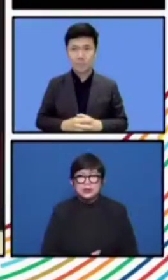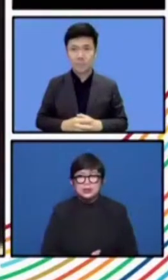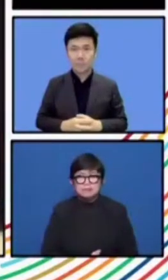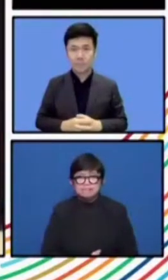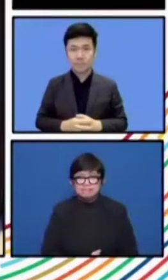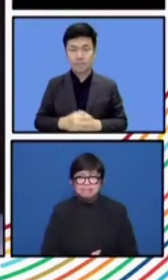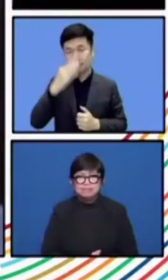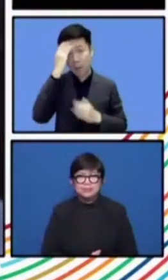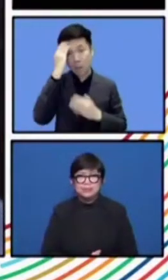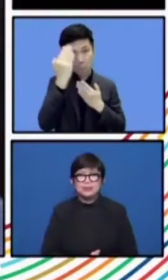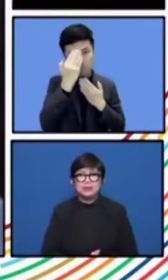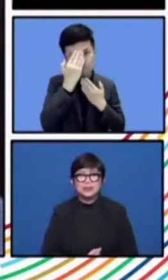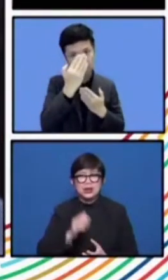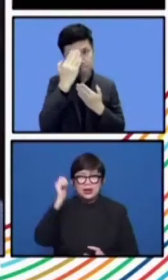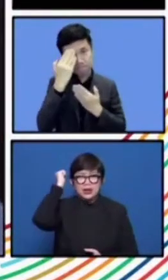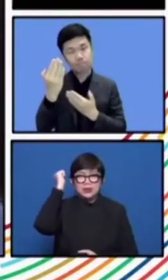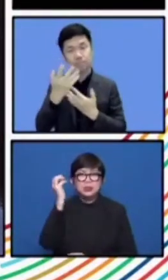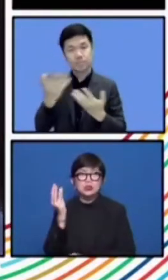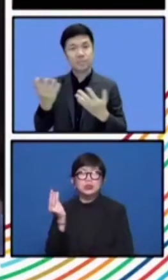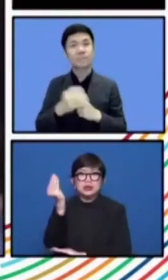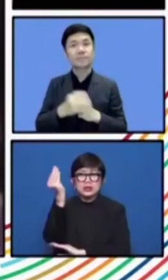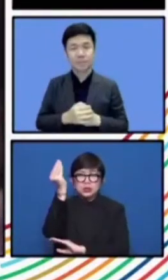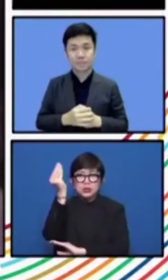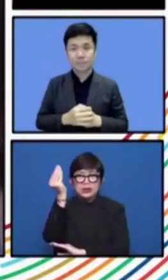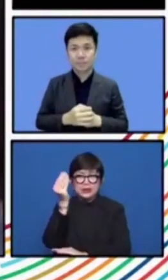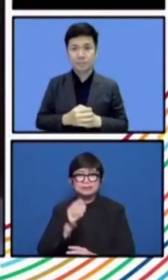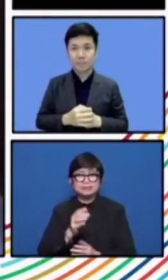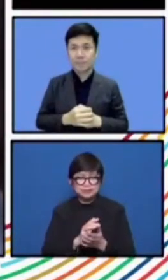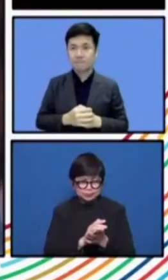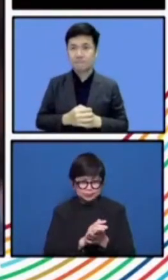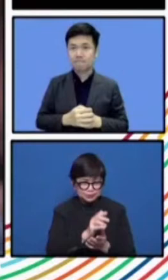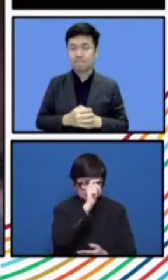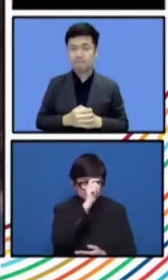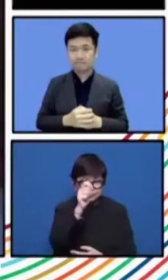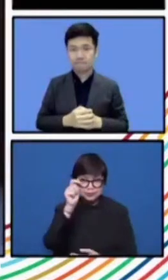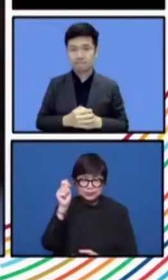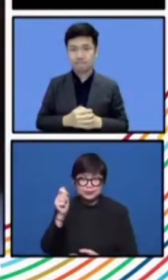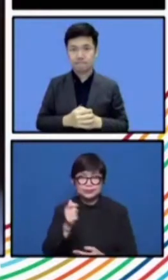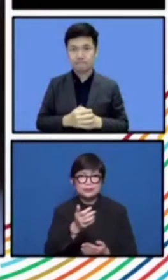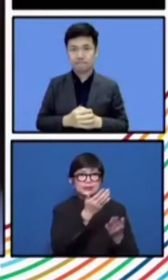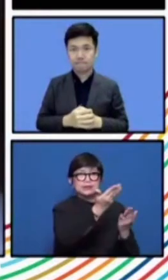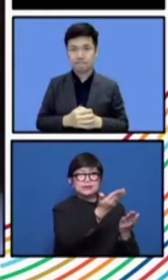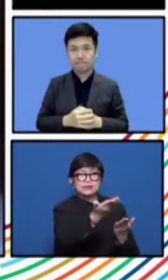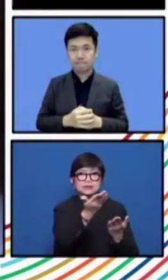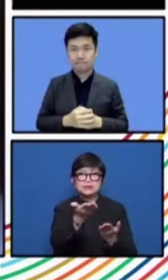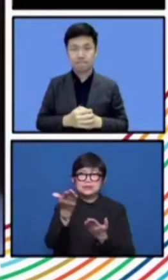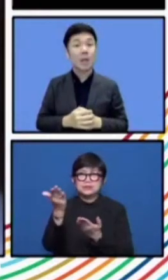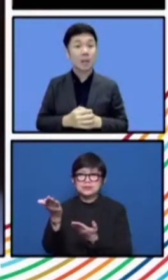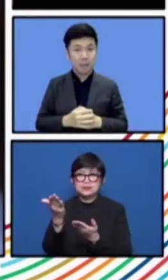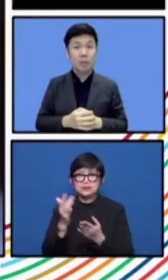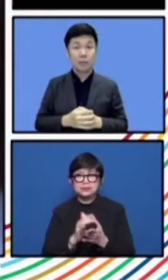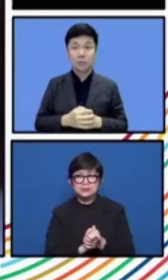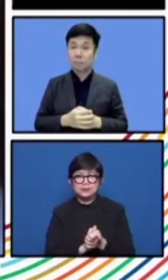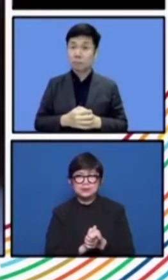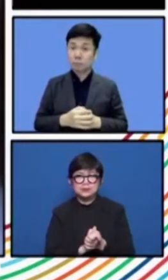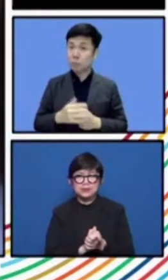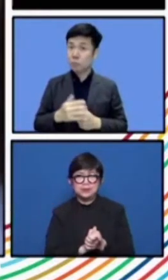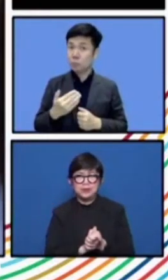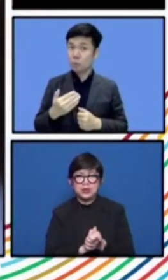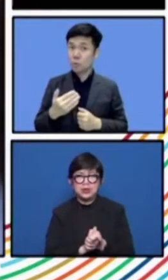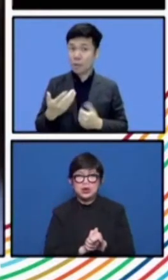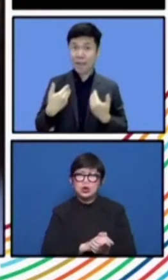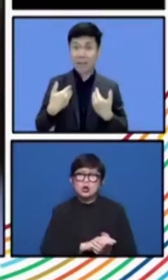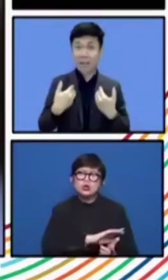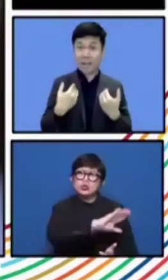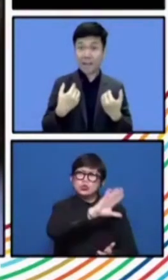honorable chair the English delegates ladies and gentlemen are just like everything else in life our health and abilities